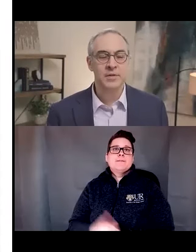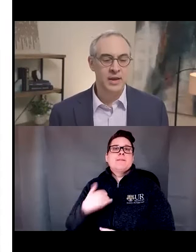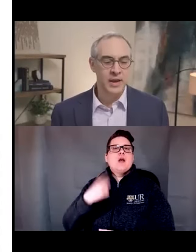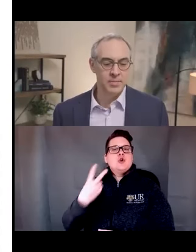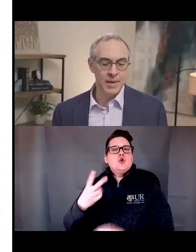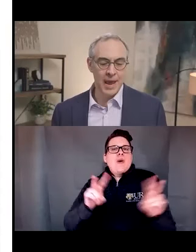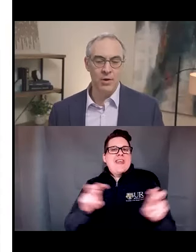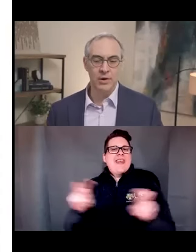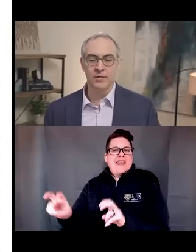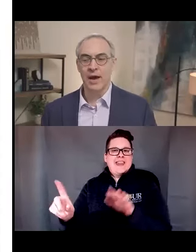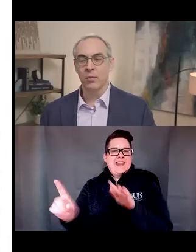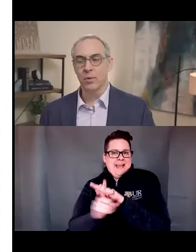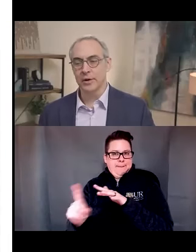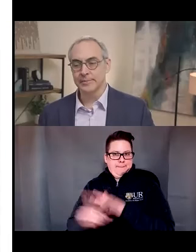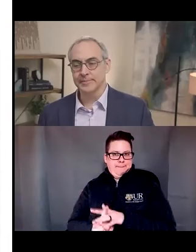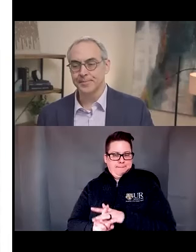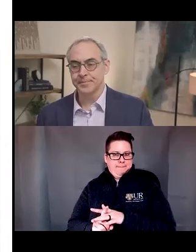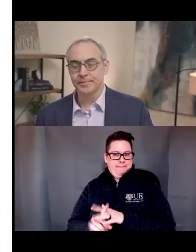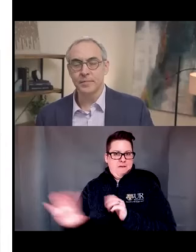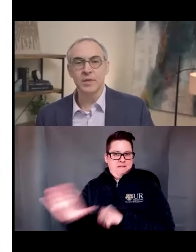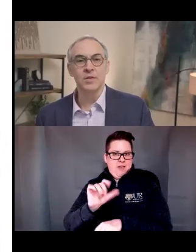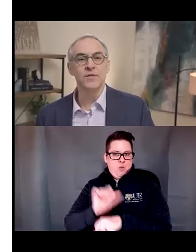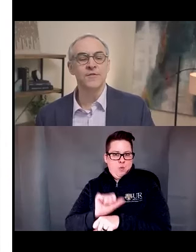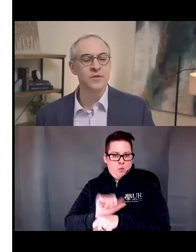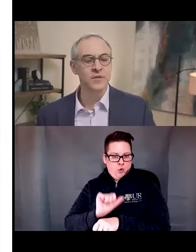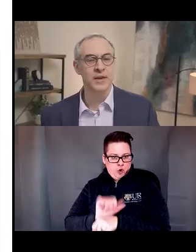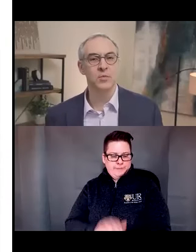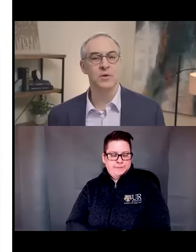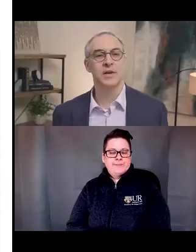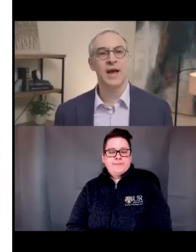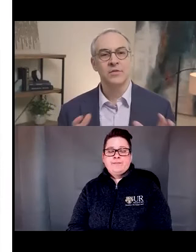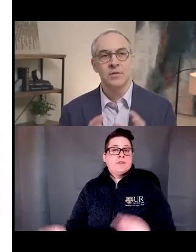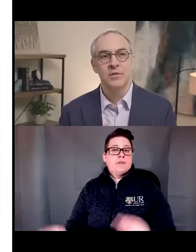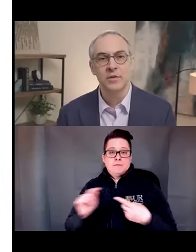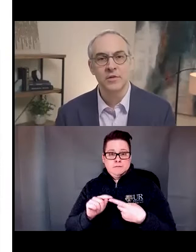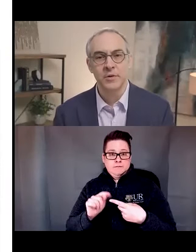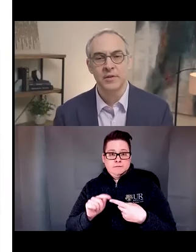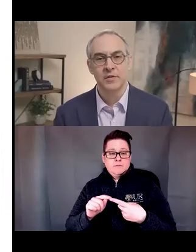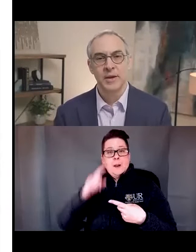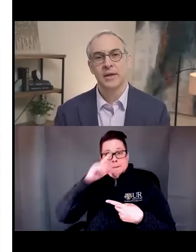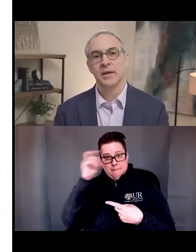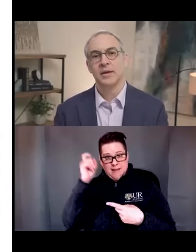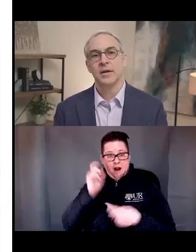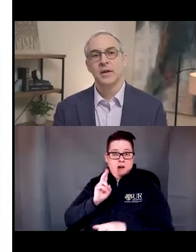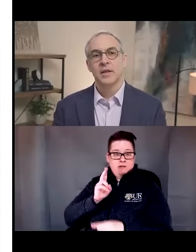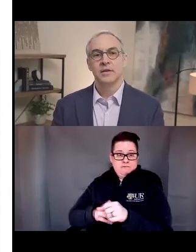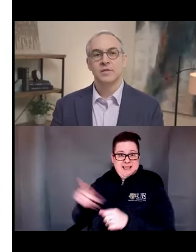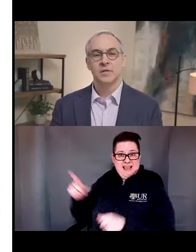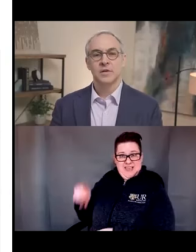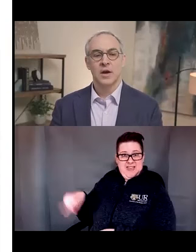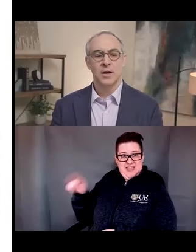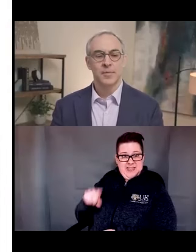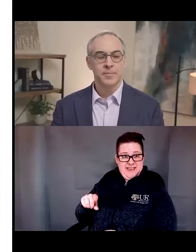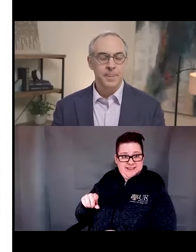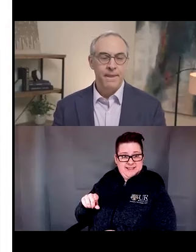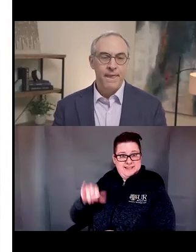themes that came out of that work. The first theme was that as a result of participating in